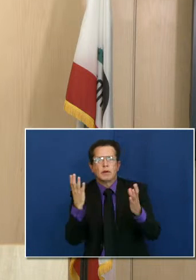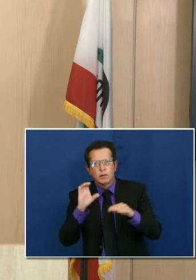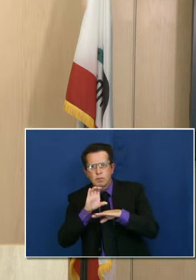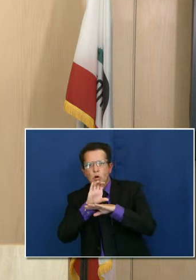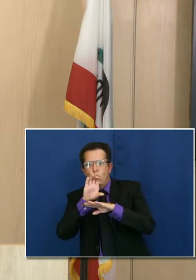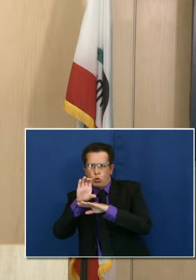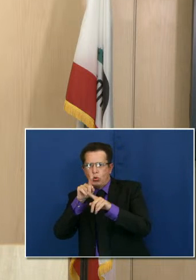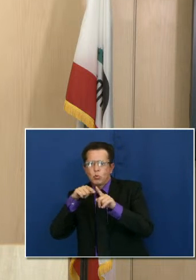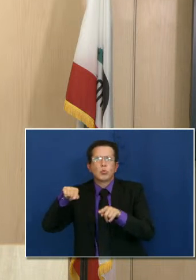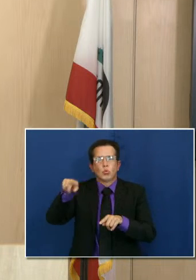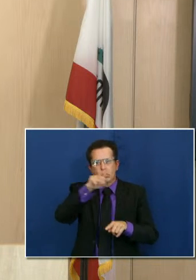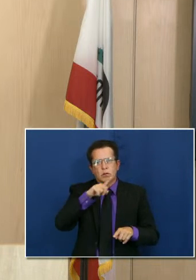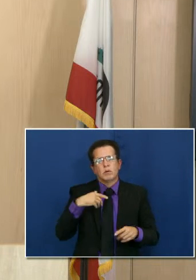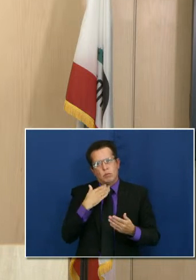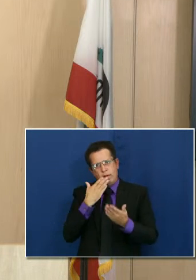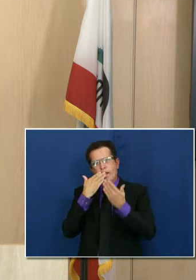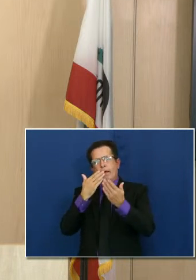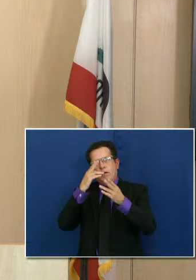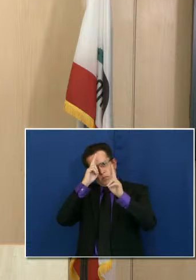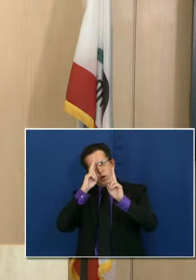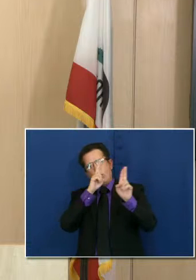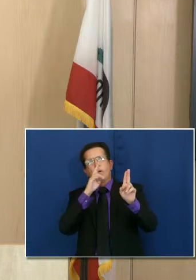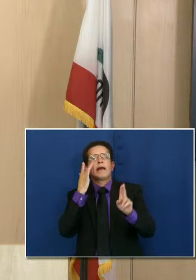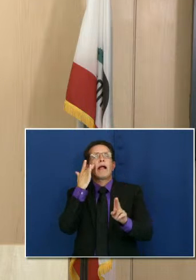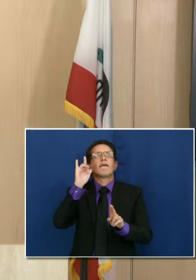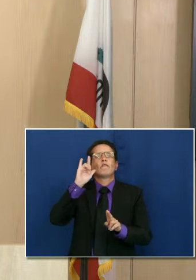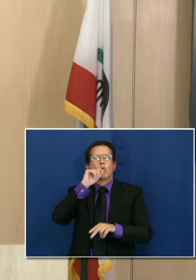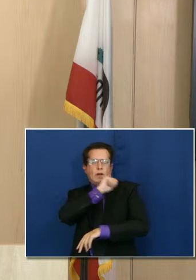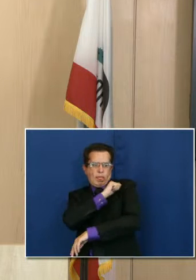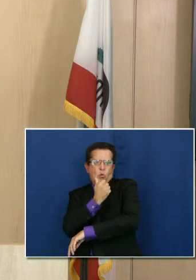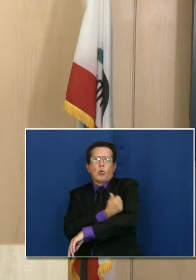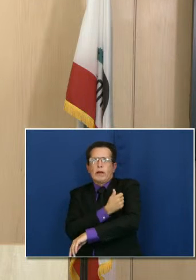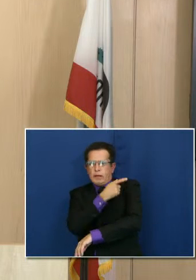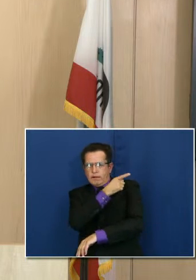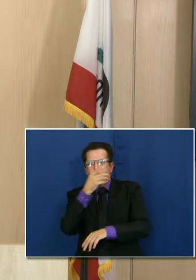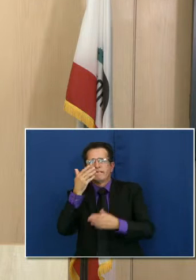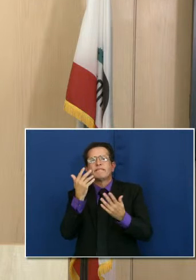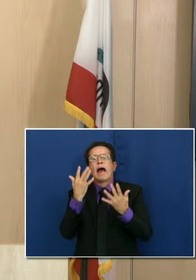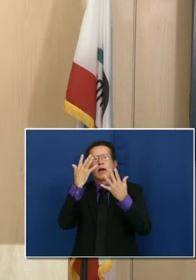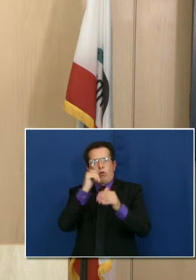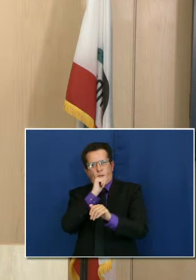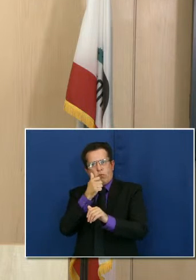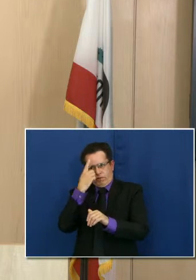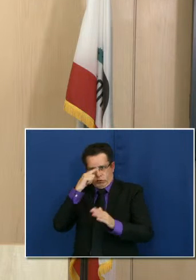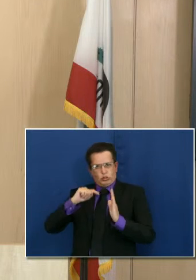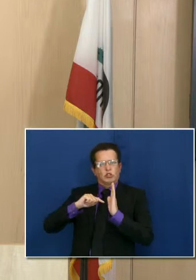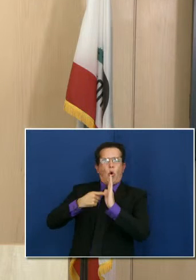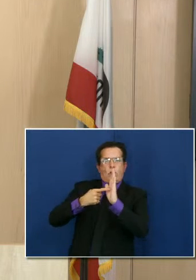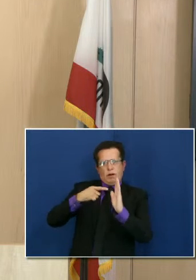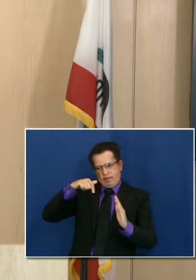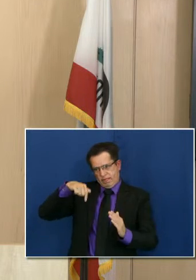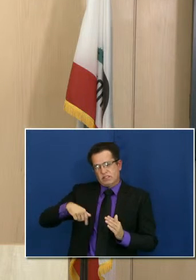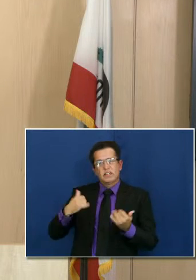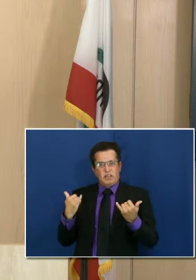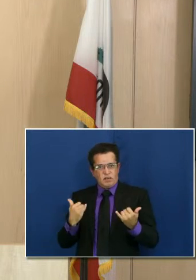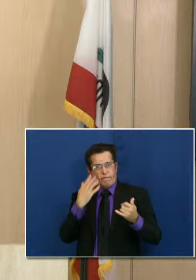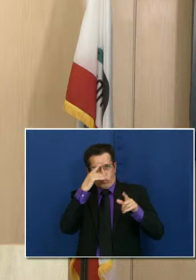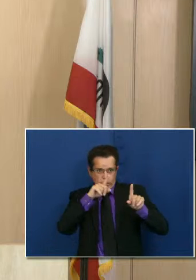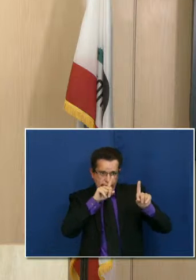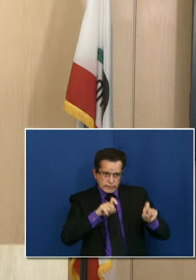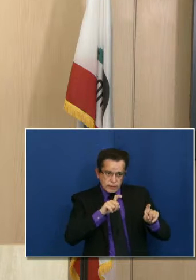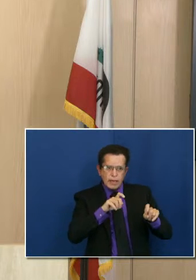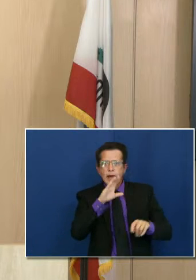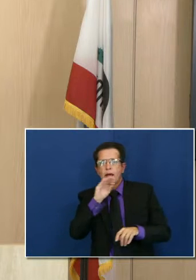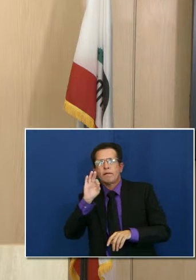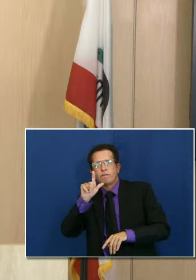thank the San Diego County Fire Authority for pioneering the safe rollout of simultaneous testing and flu vaccinations